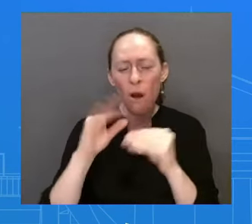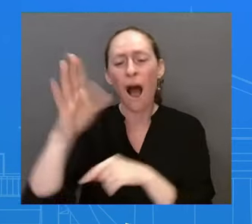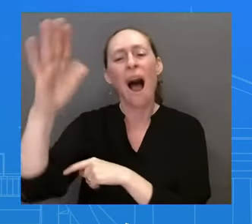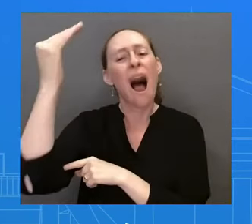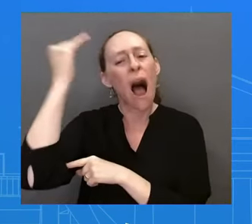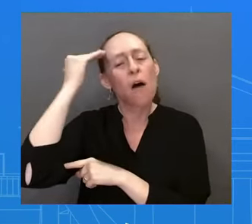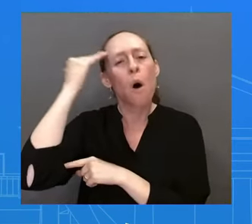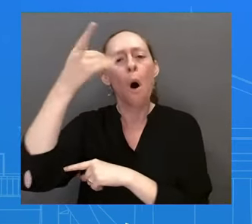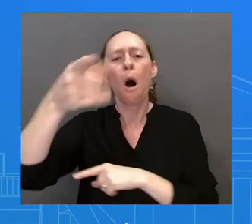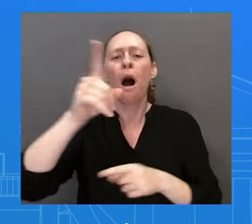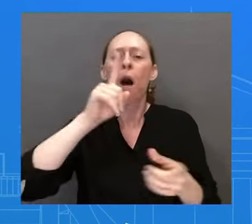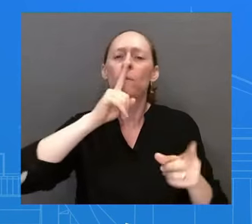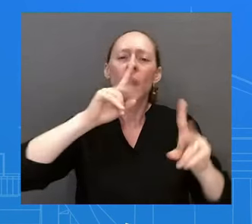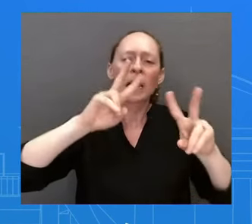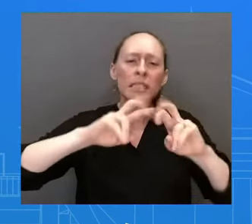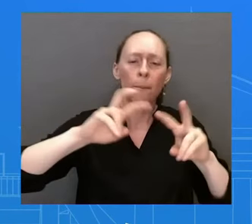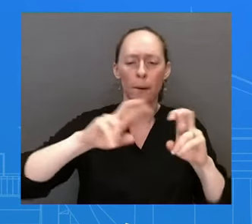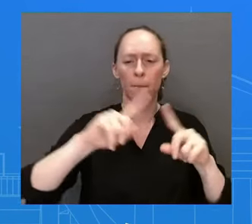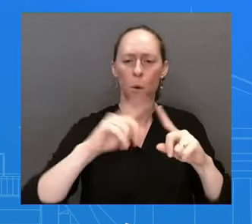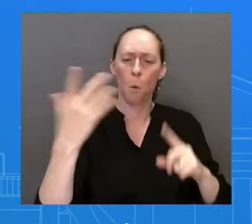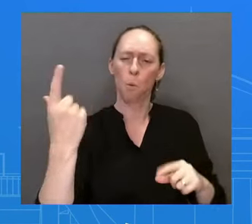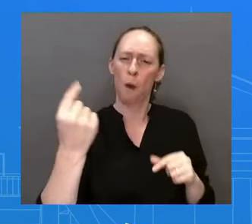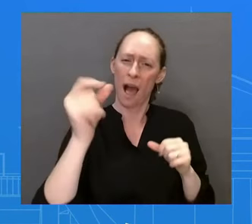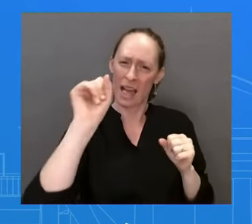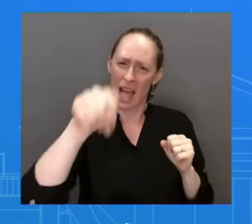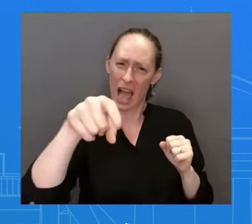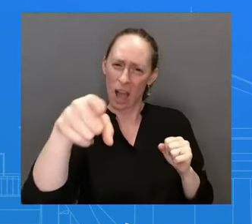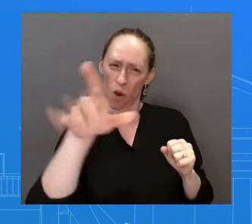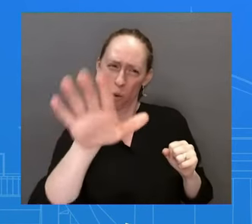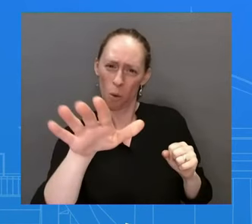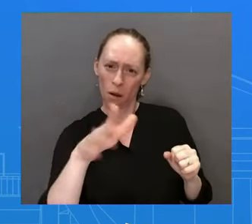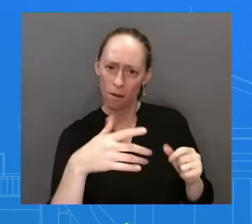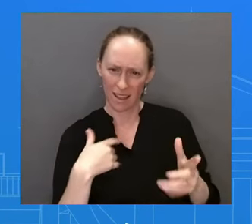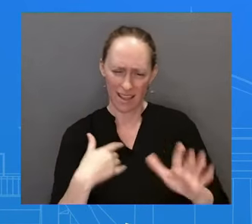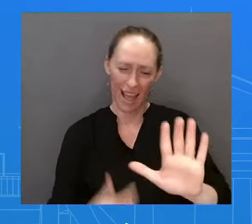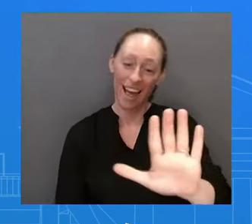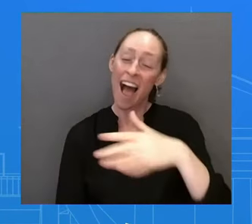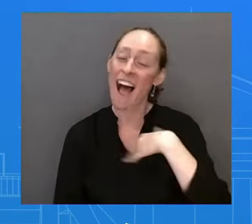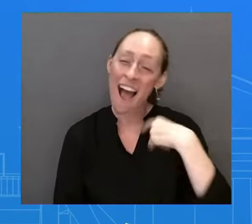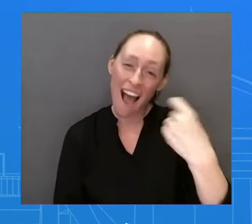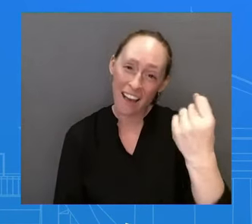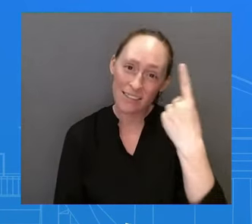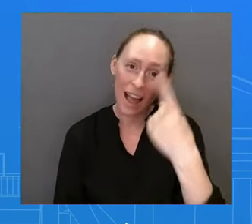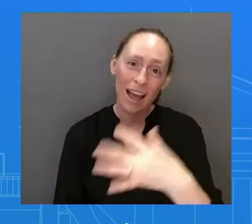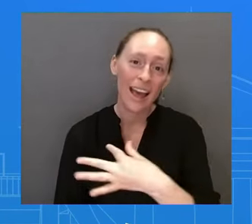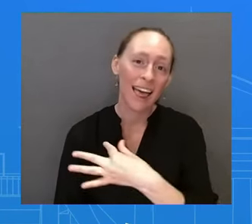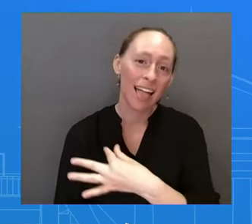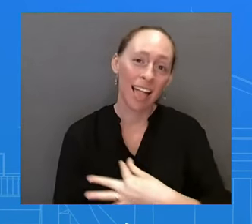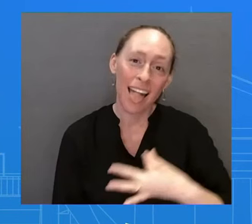question and where you're trying to go, Matt. I'm just not going to be able to talk with any detail